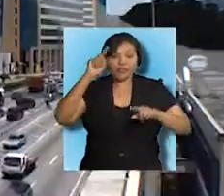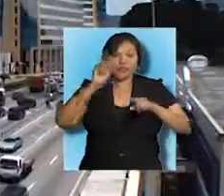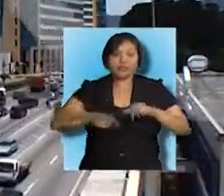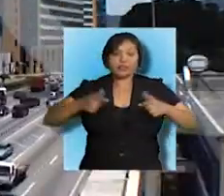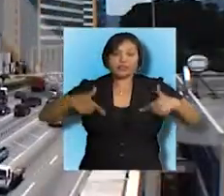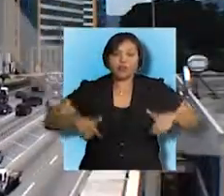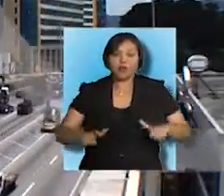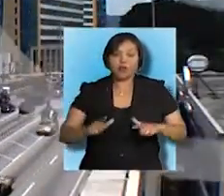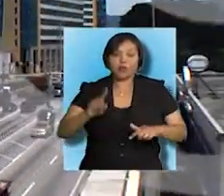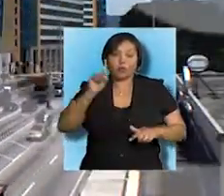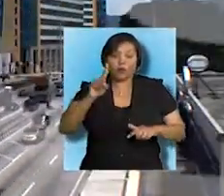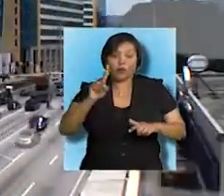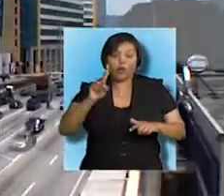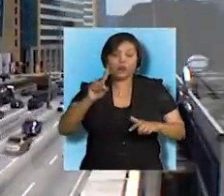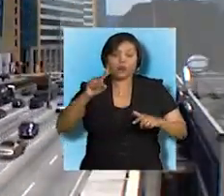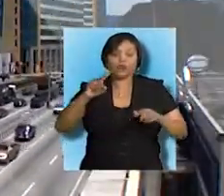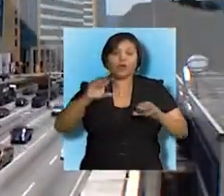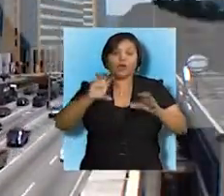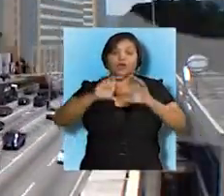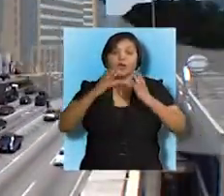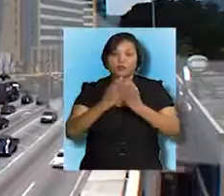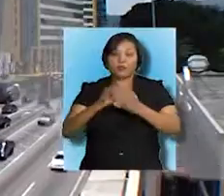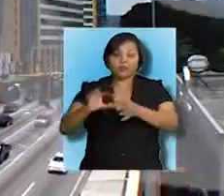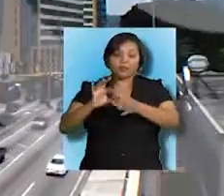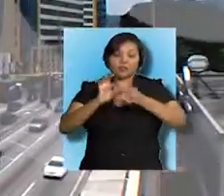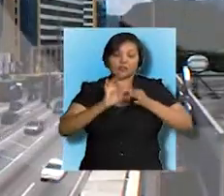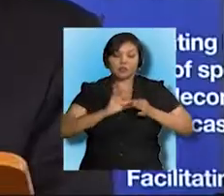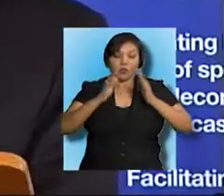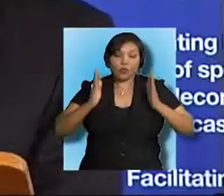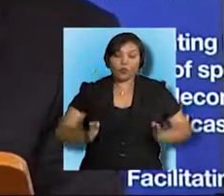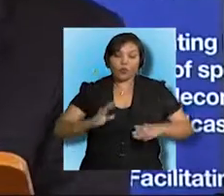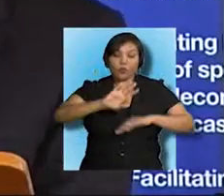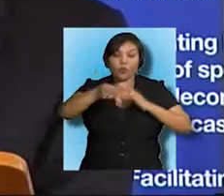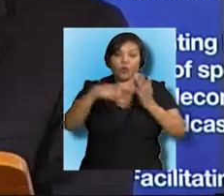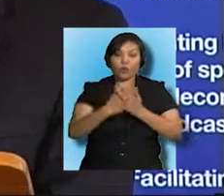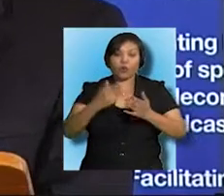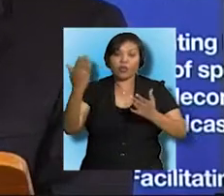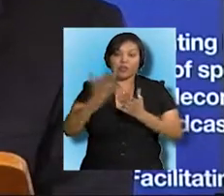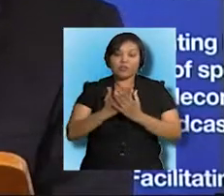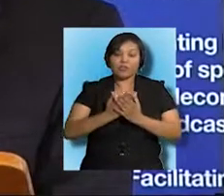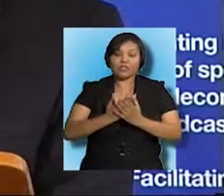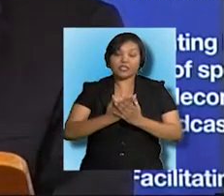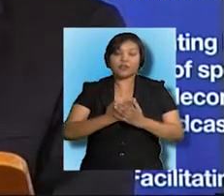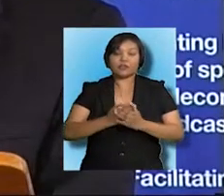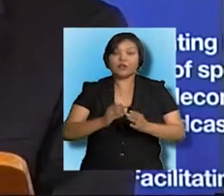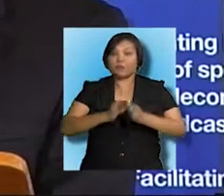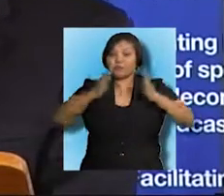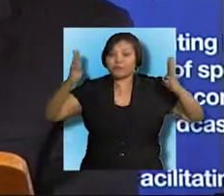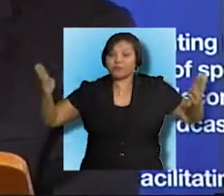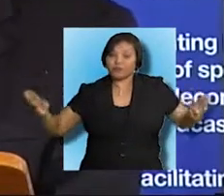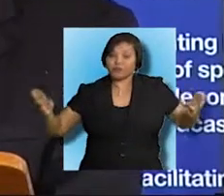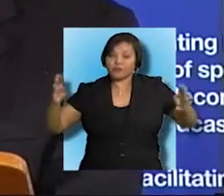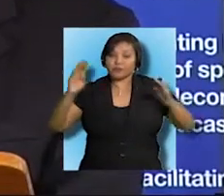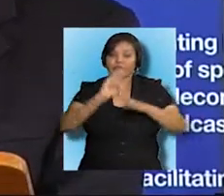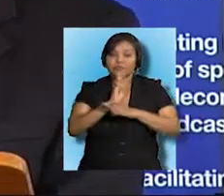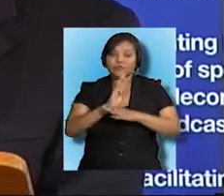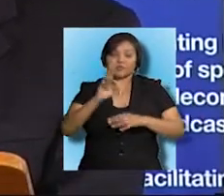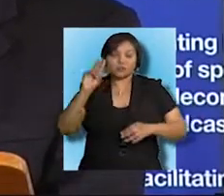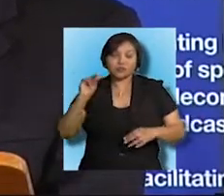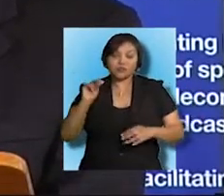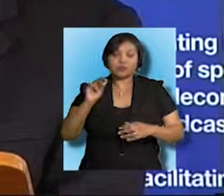monopolistic control and abuse of dominance in this and other sectors of the